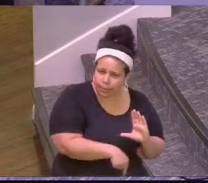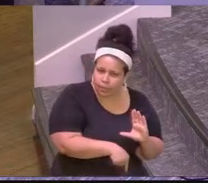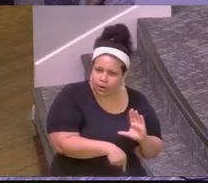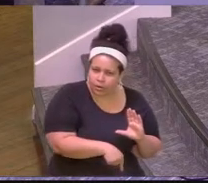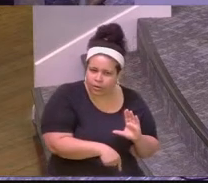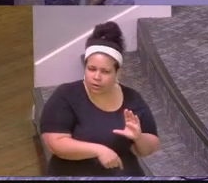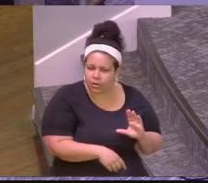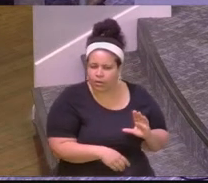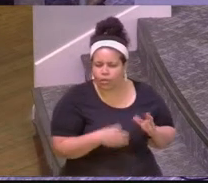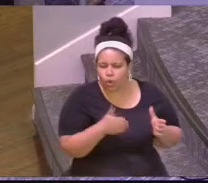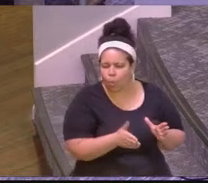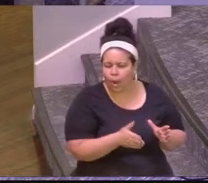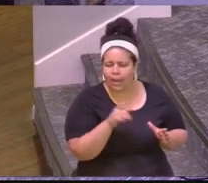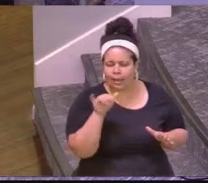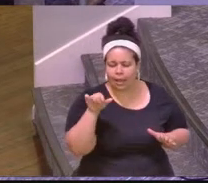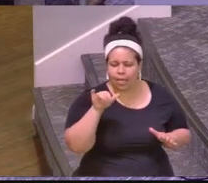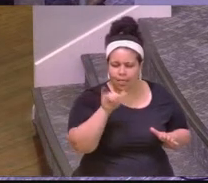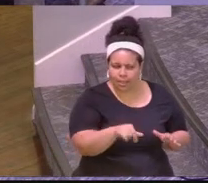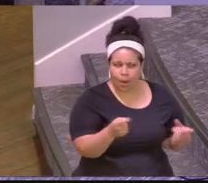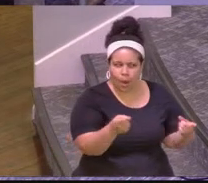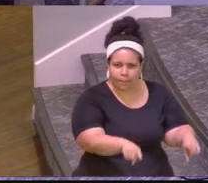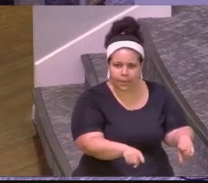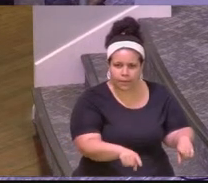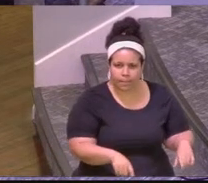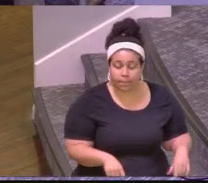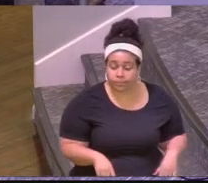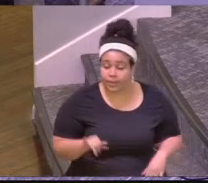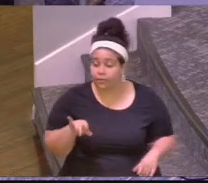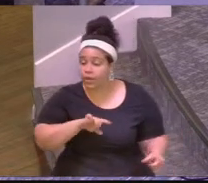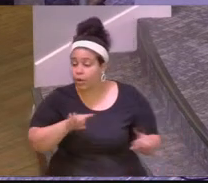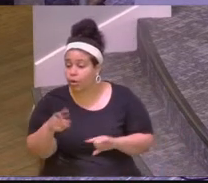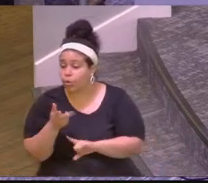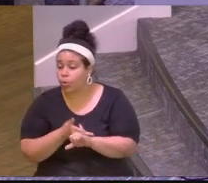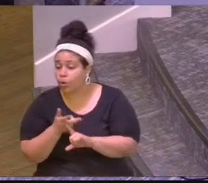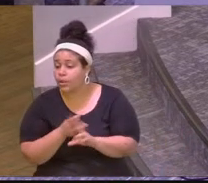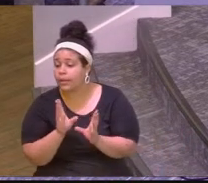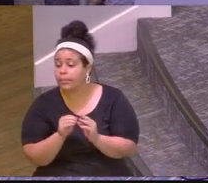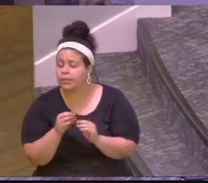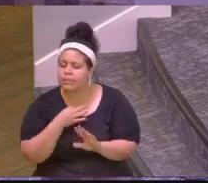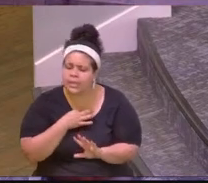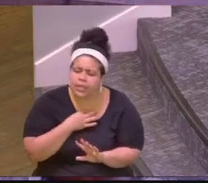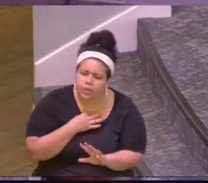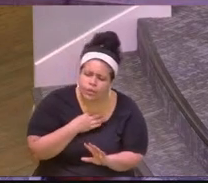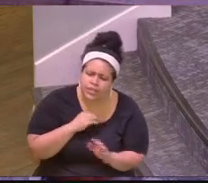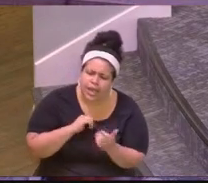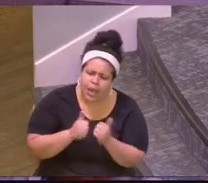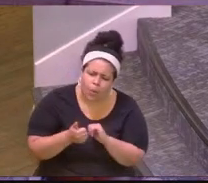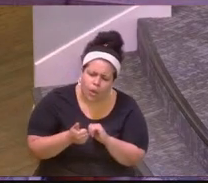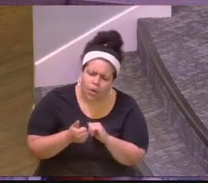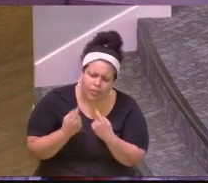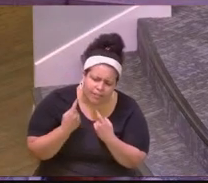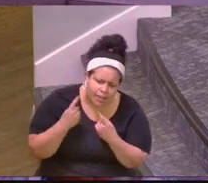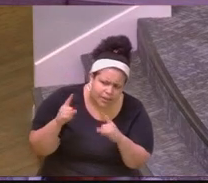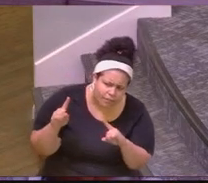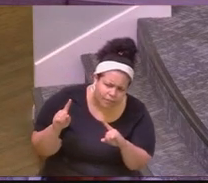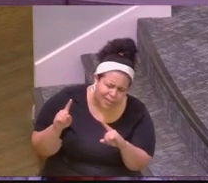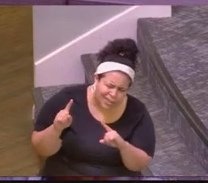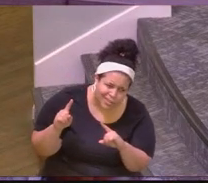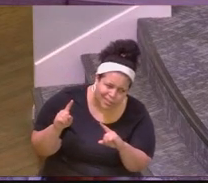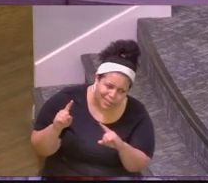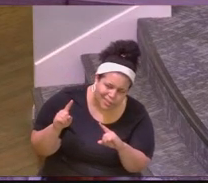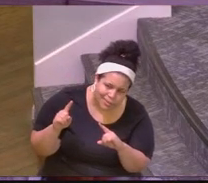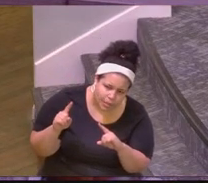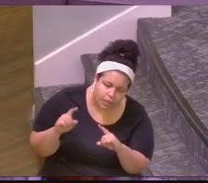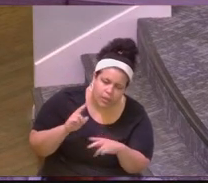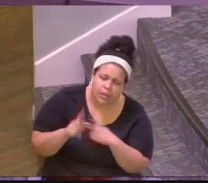happen. So if we go to quarterly meetings, then I'm curious as to, again, how effective will, what are the kinds of things that